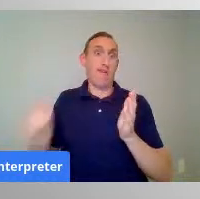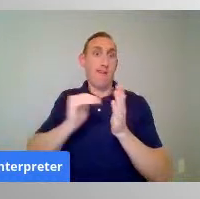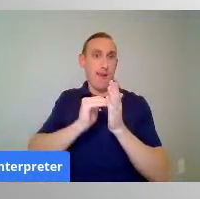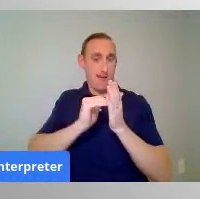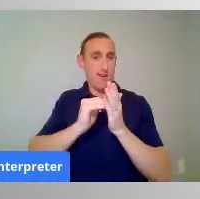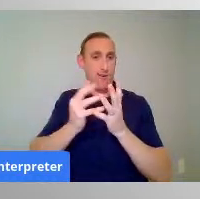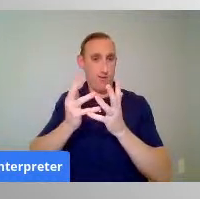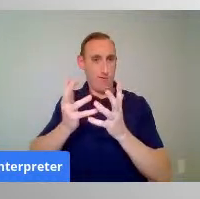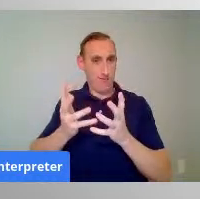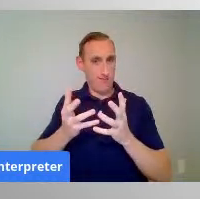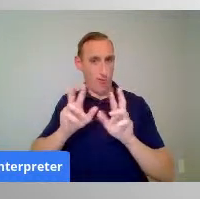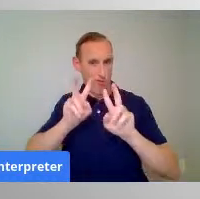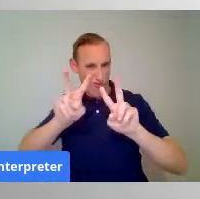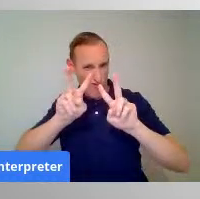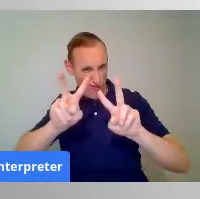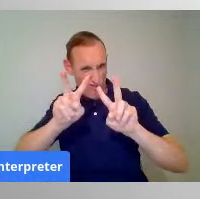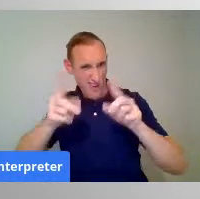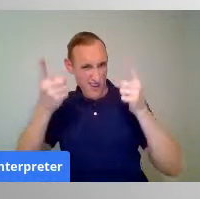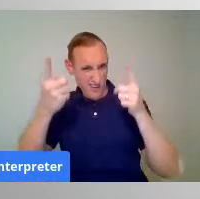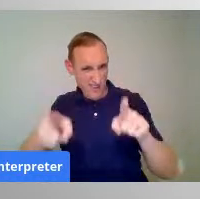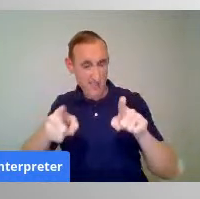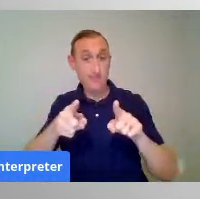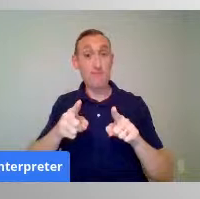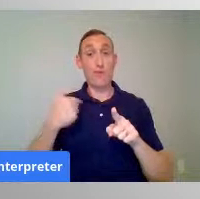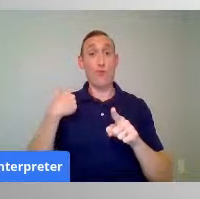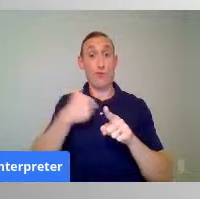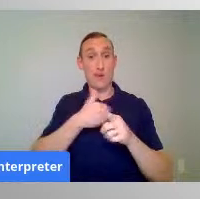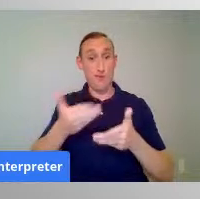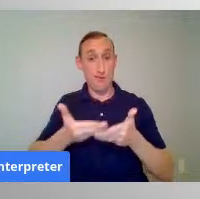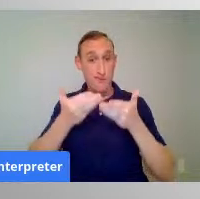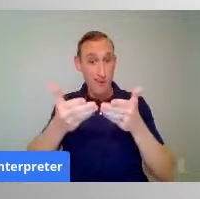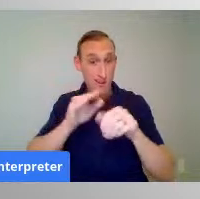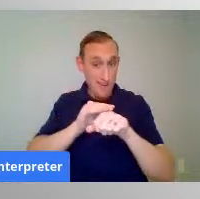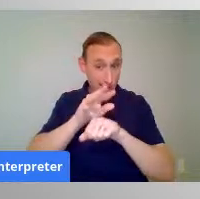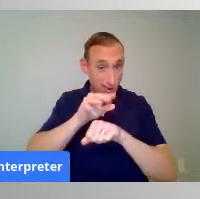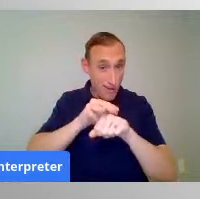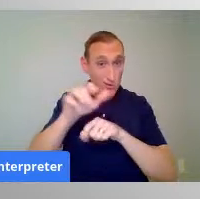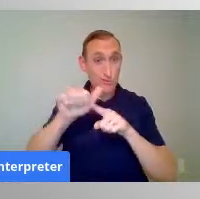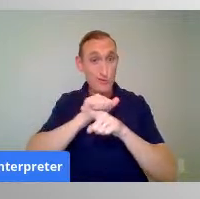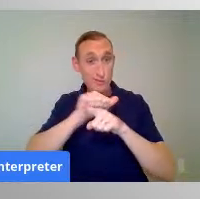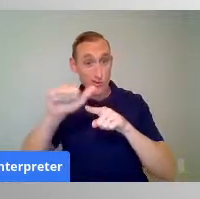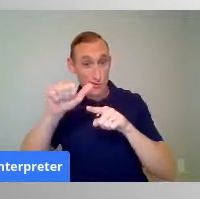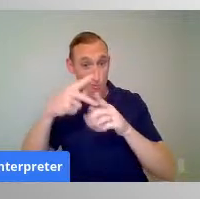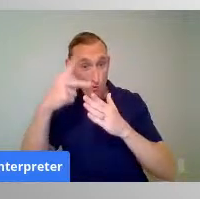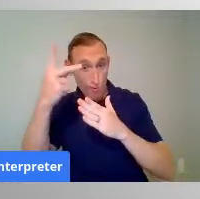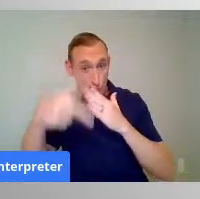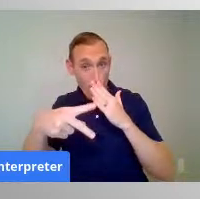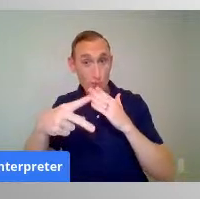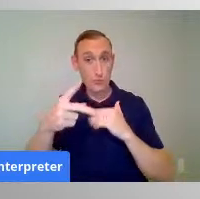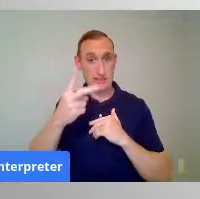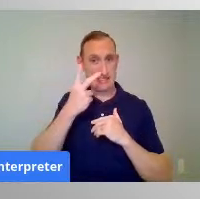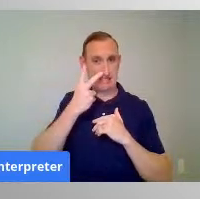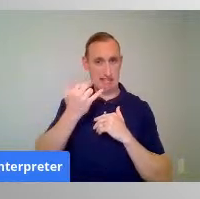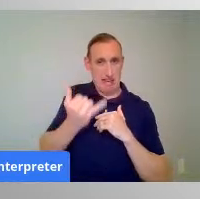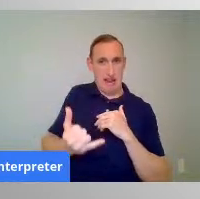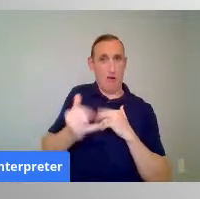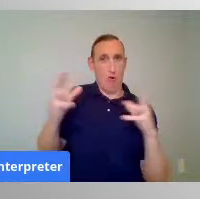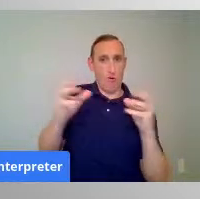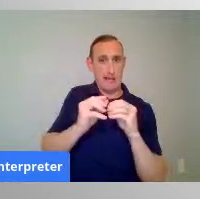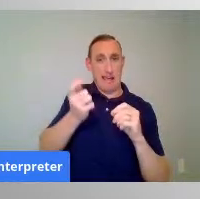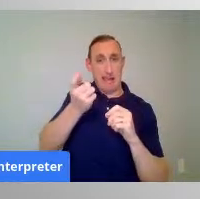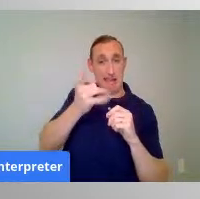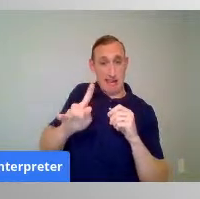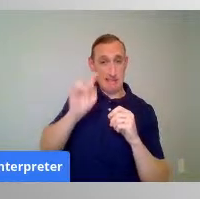We do provide some counselor and training programs. As you can see, we only have 18 teens now because it's